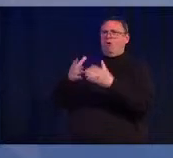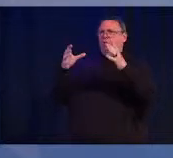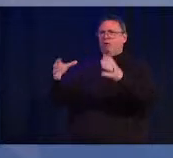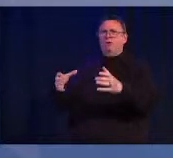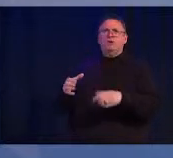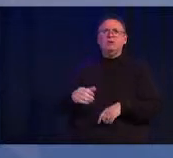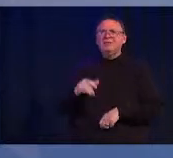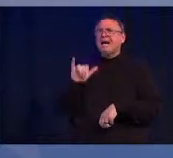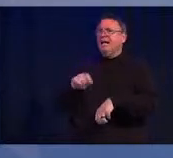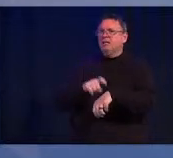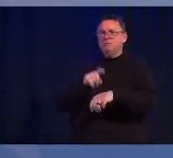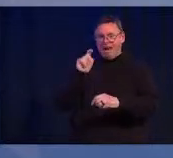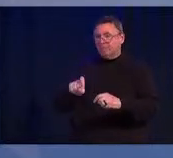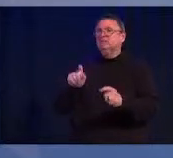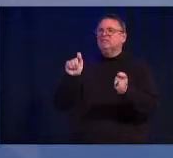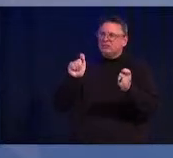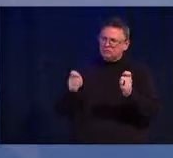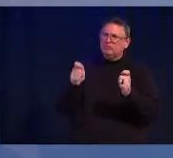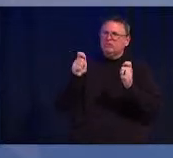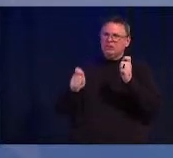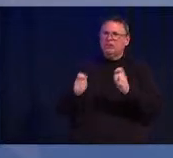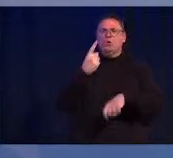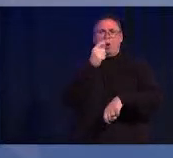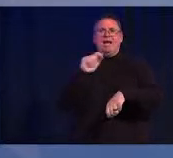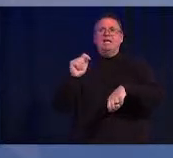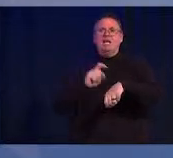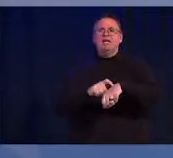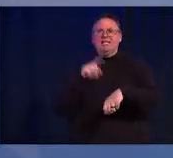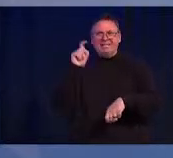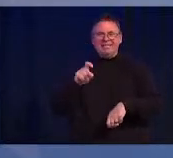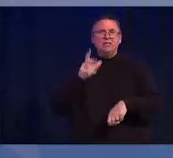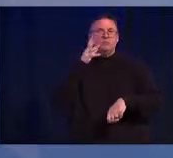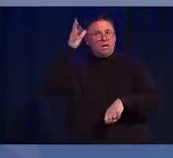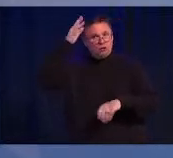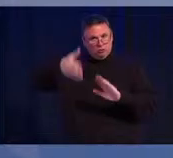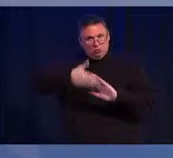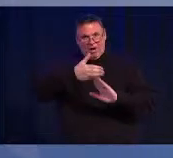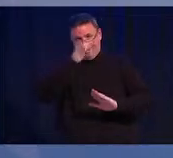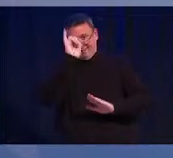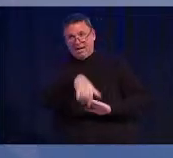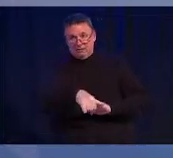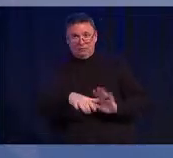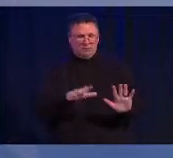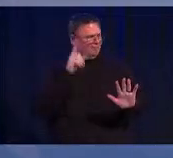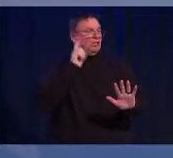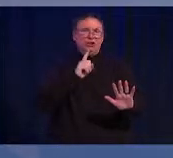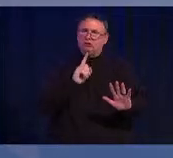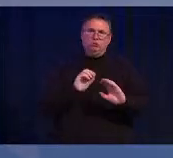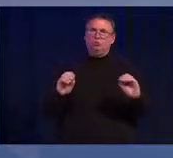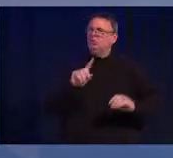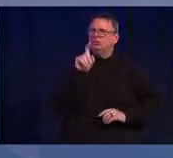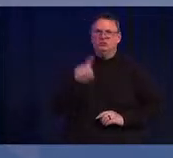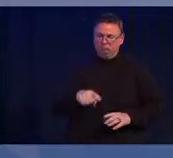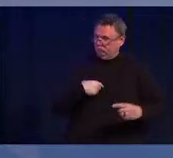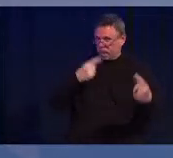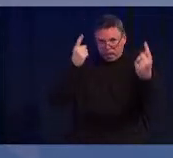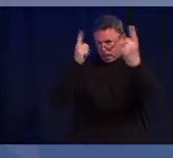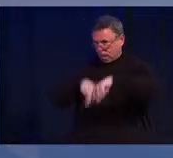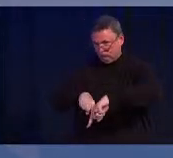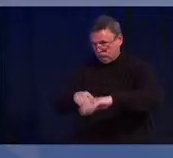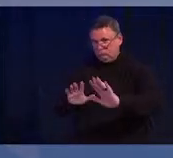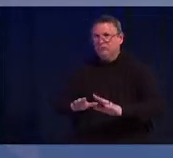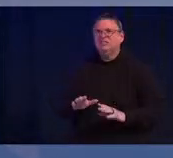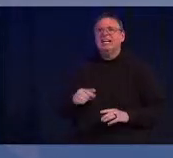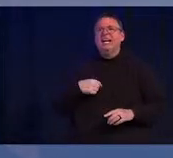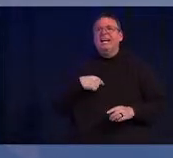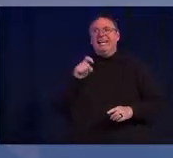to evolve, and parents should be in the driver's seat. No doubt about it. I could not get that out of the Secretary of